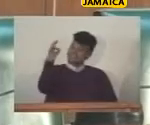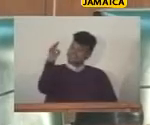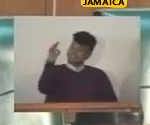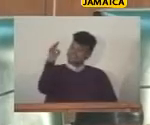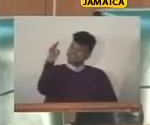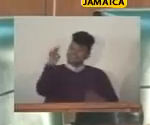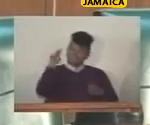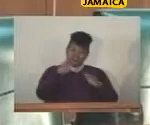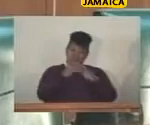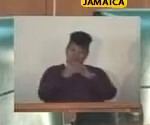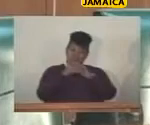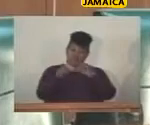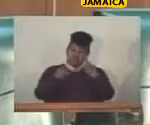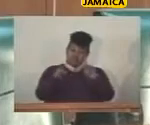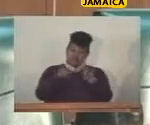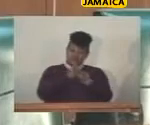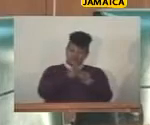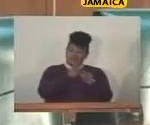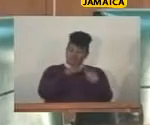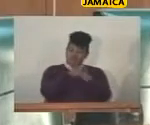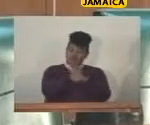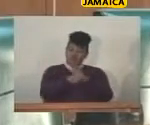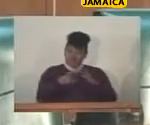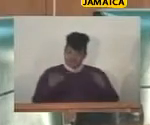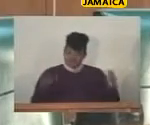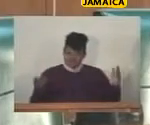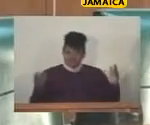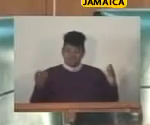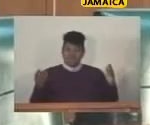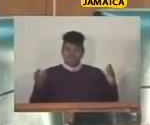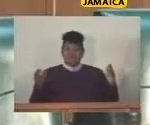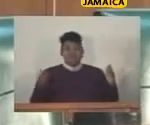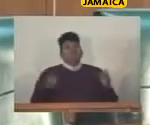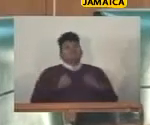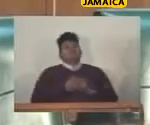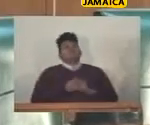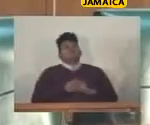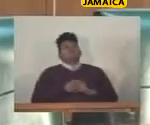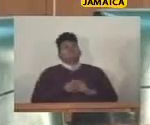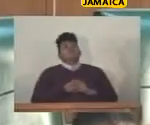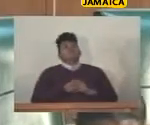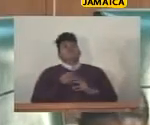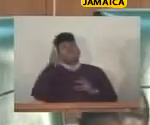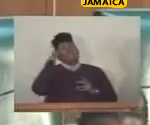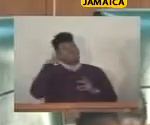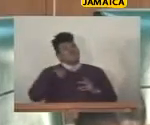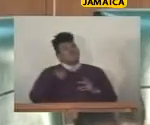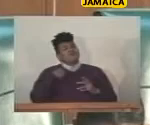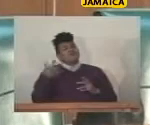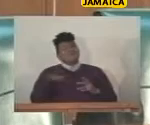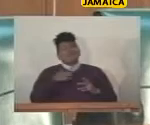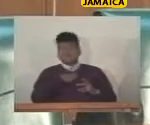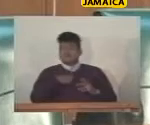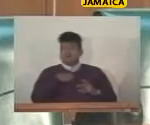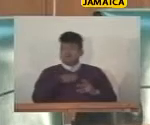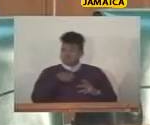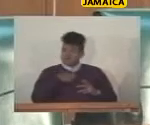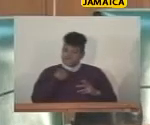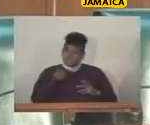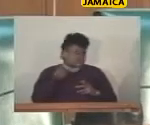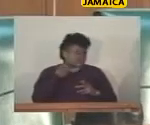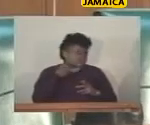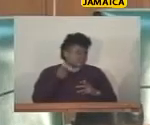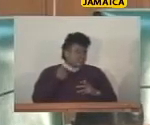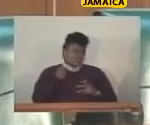1,617 Jamaicans were murdered. And for me, it is very disturbing, and it